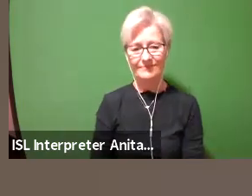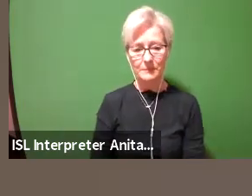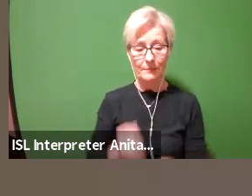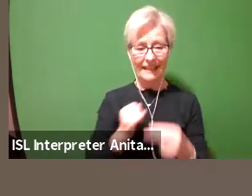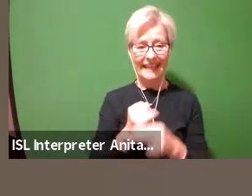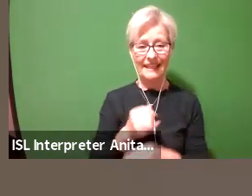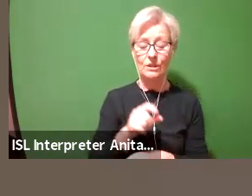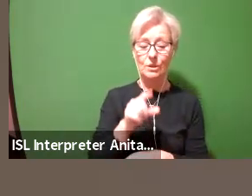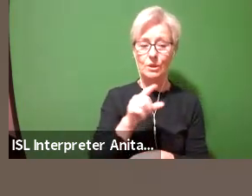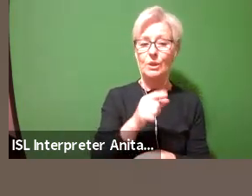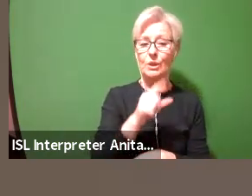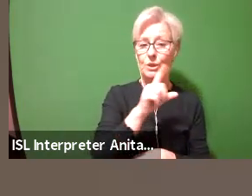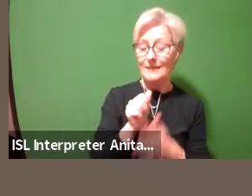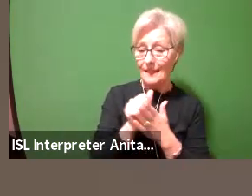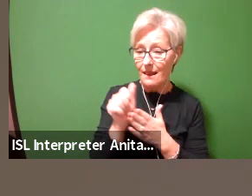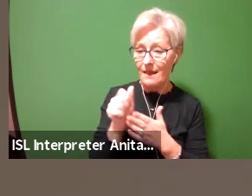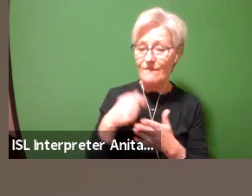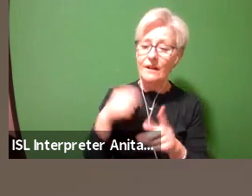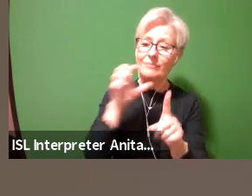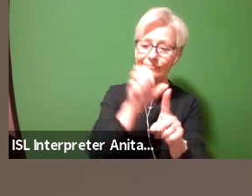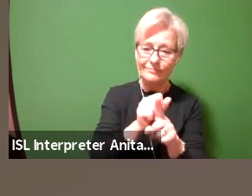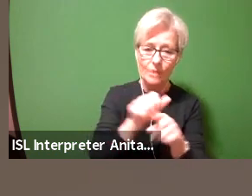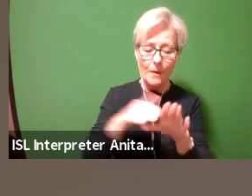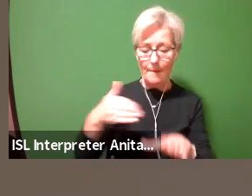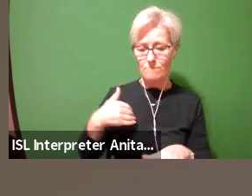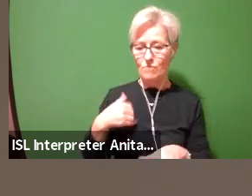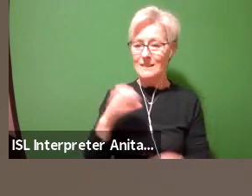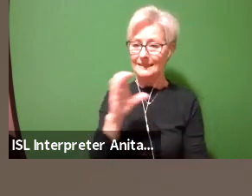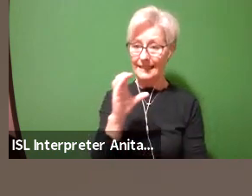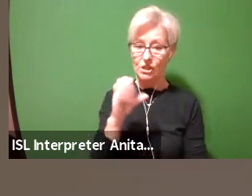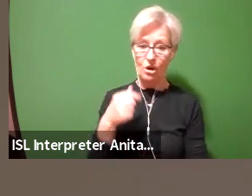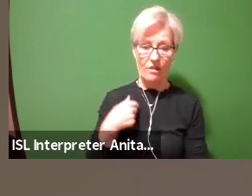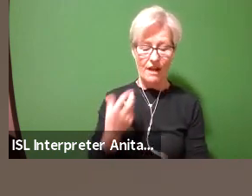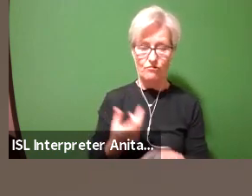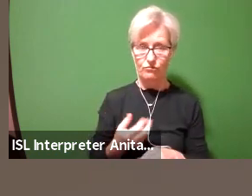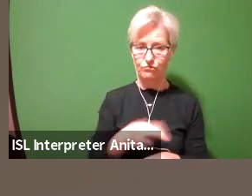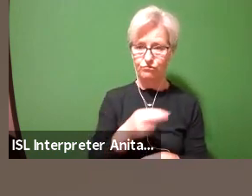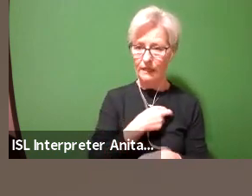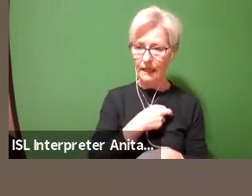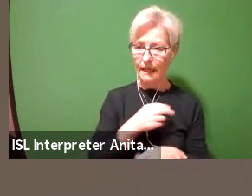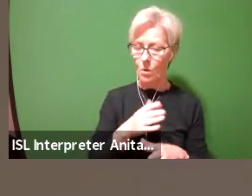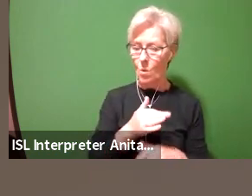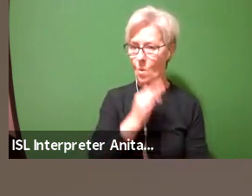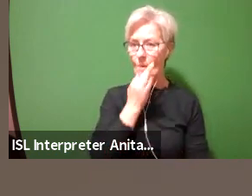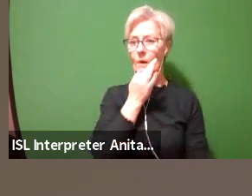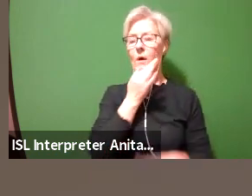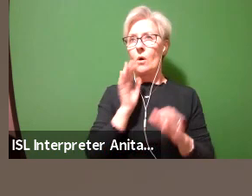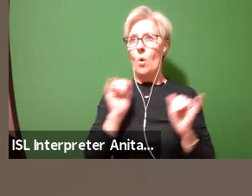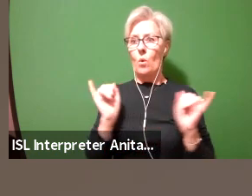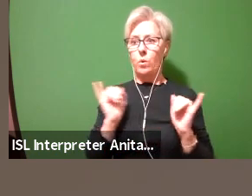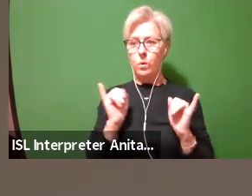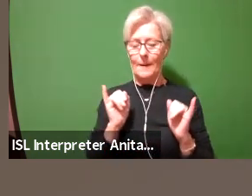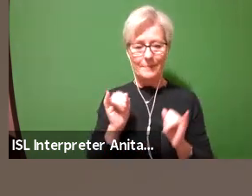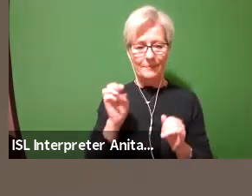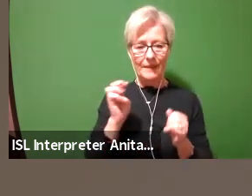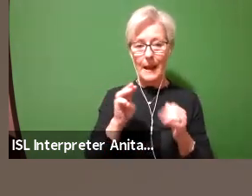2011, I got diagnosed with breast cancer. So that kind of really put the cat amongst pigeons entirely. So menopause was the least of my worries,